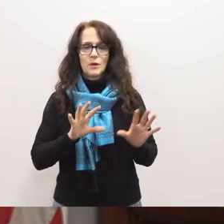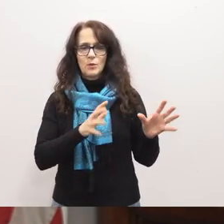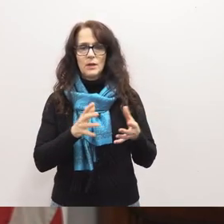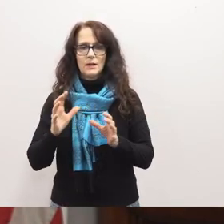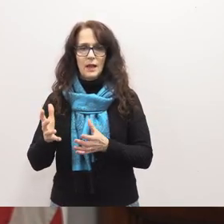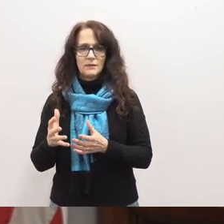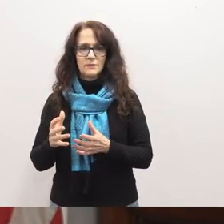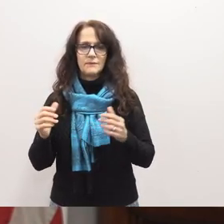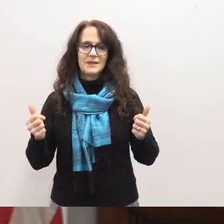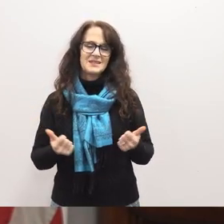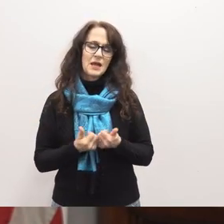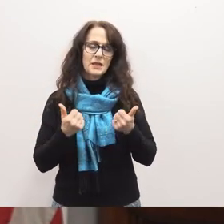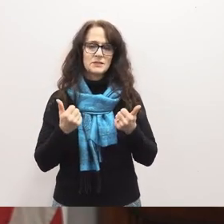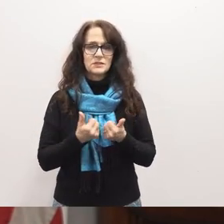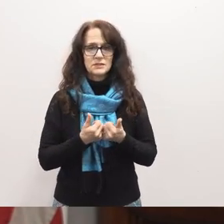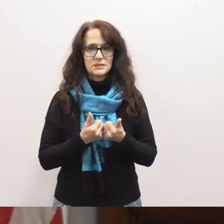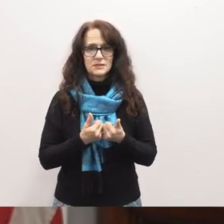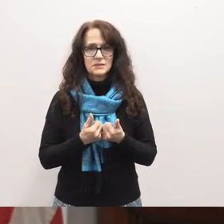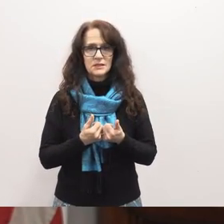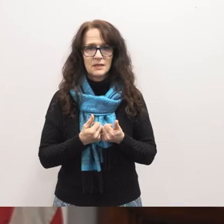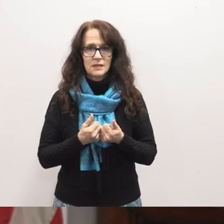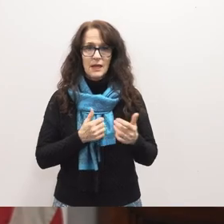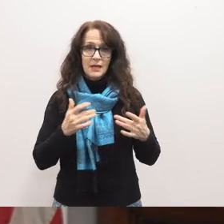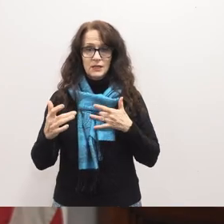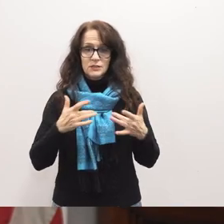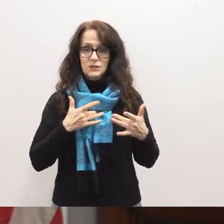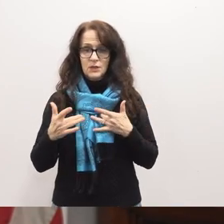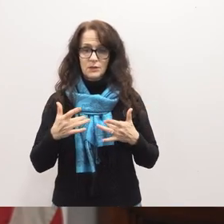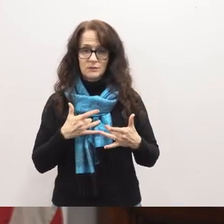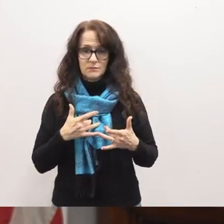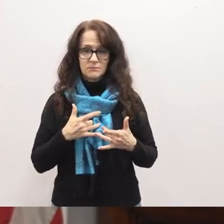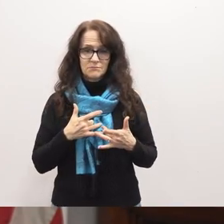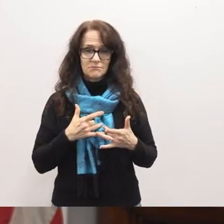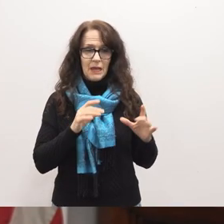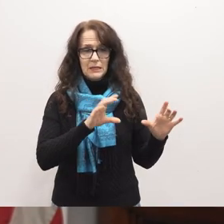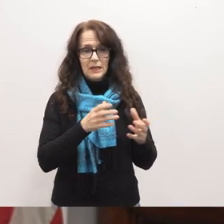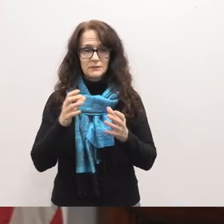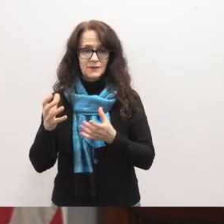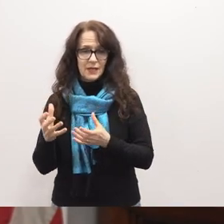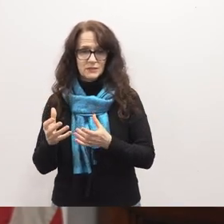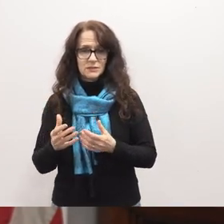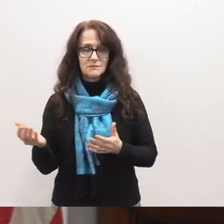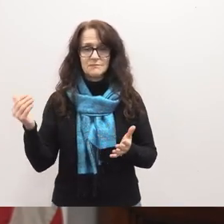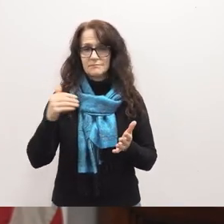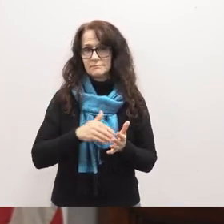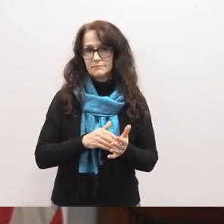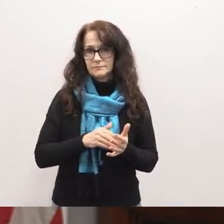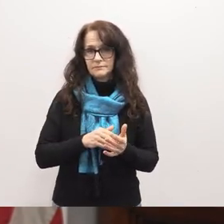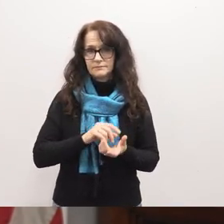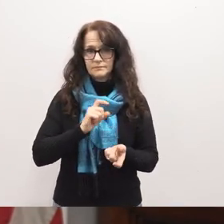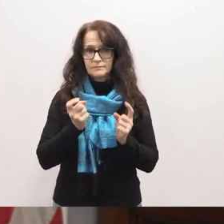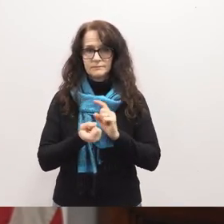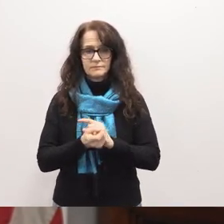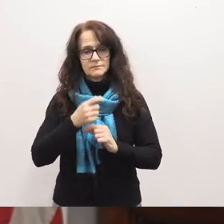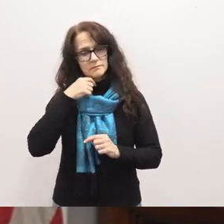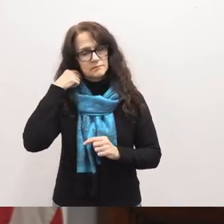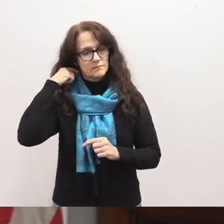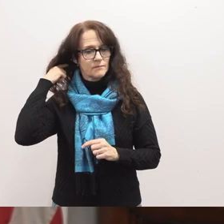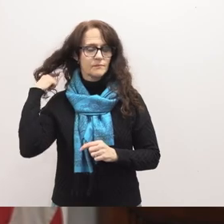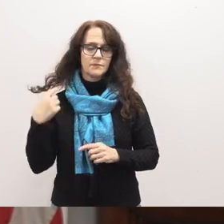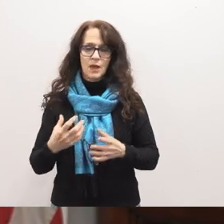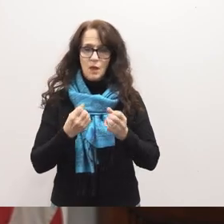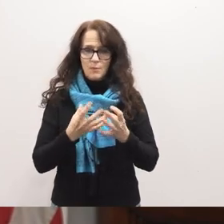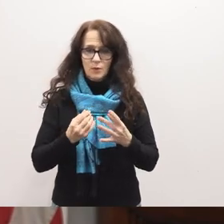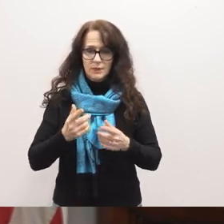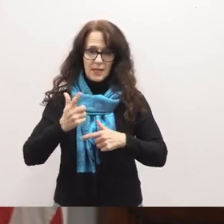reclassification, the challenges and concerns around reclassification. So for our multilingual